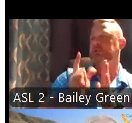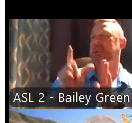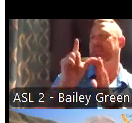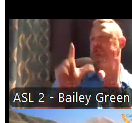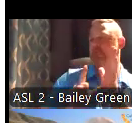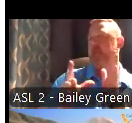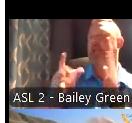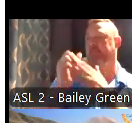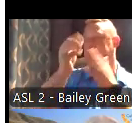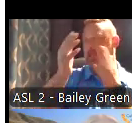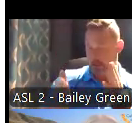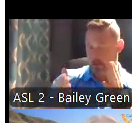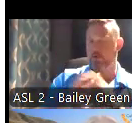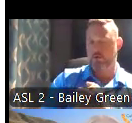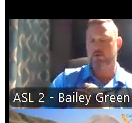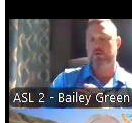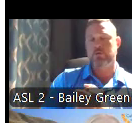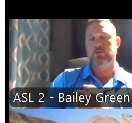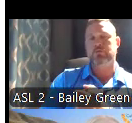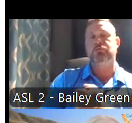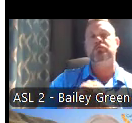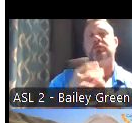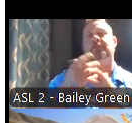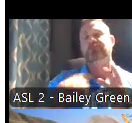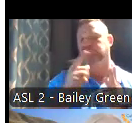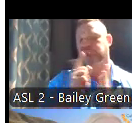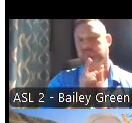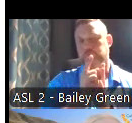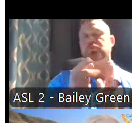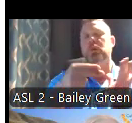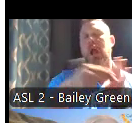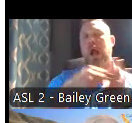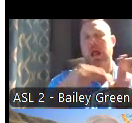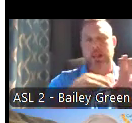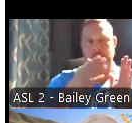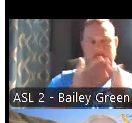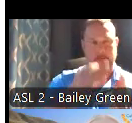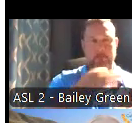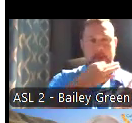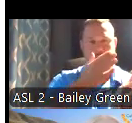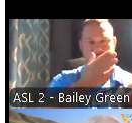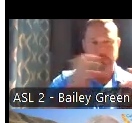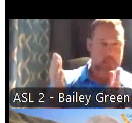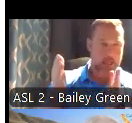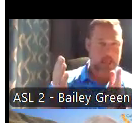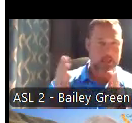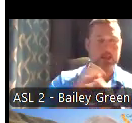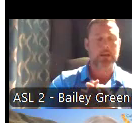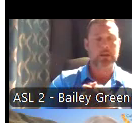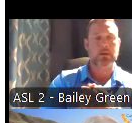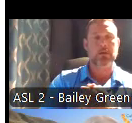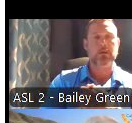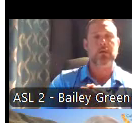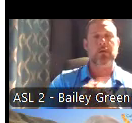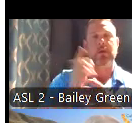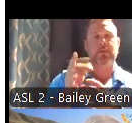well. So I'm going to take just a moment to walk you through some highlights of the Master Plan for Aging Day of Action this